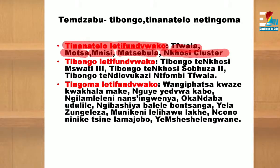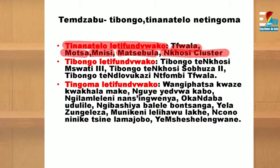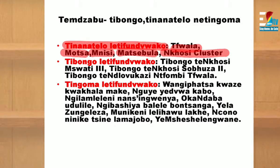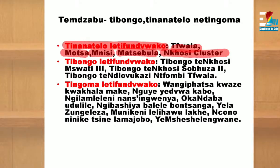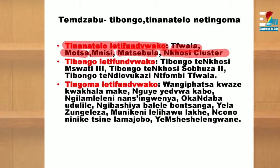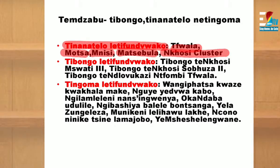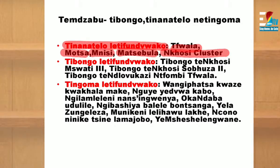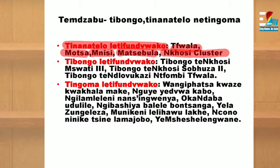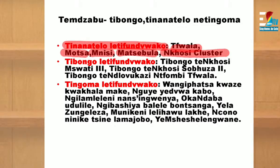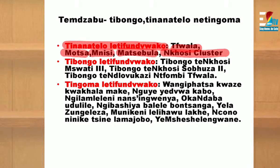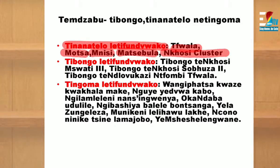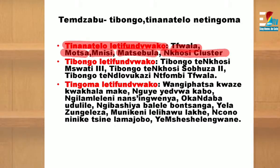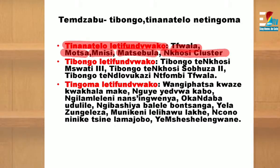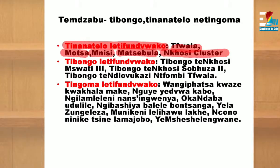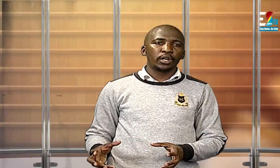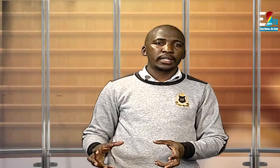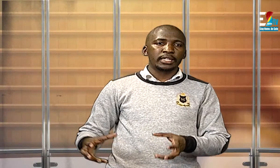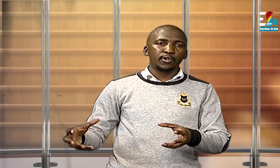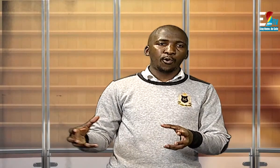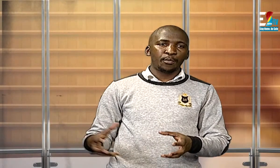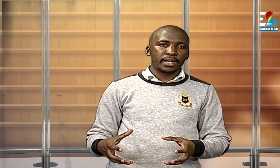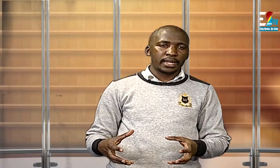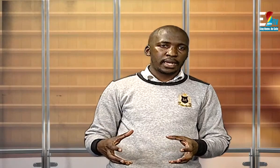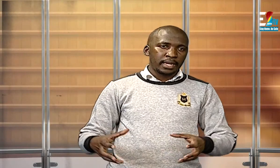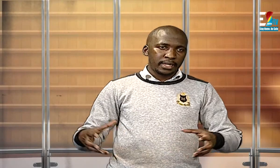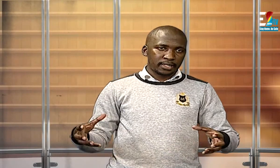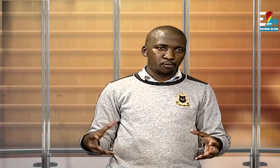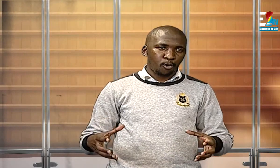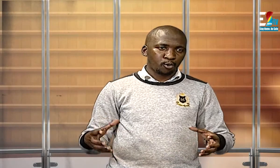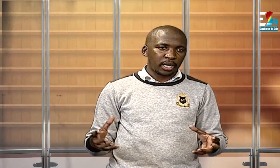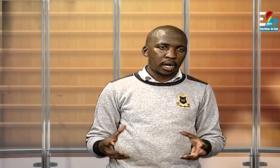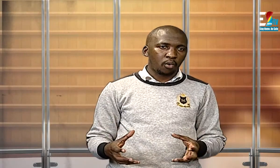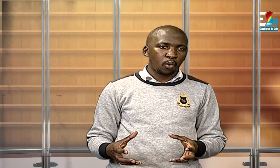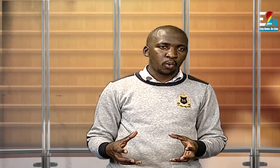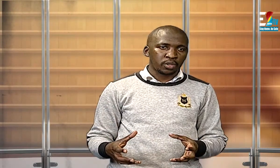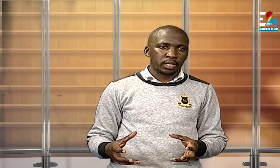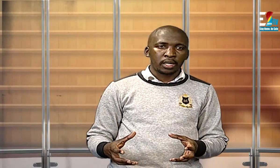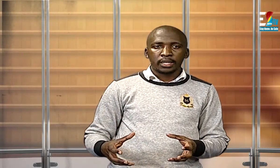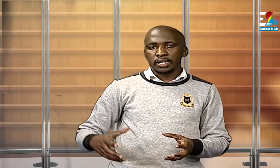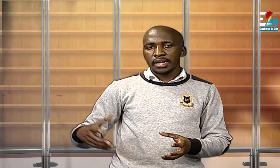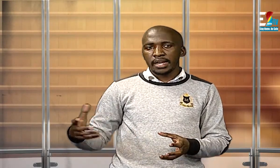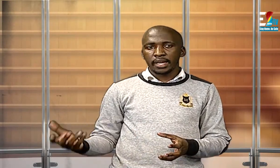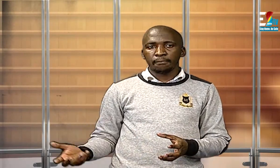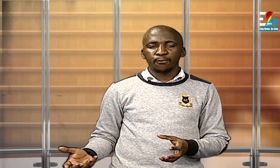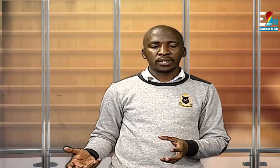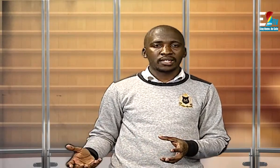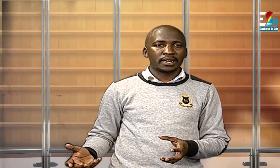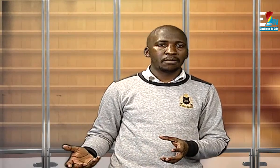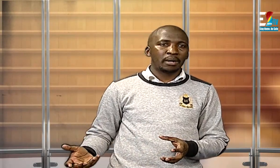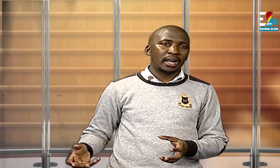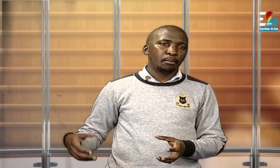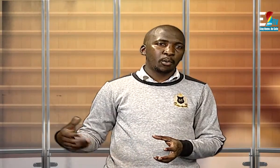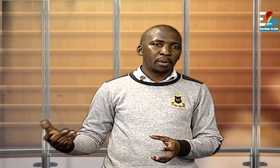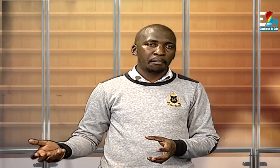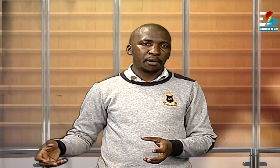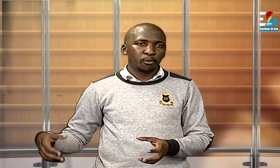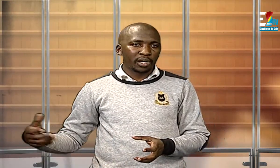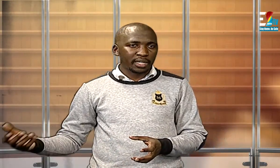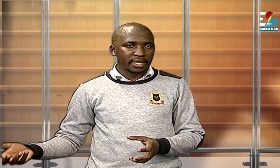ukuthi tinanatelo noma tibongo letihlobene nesibongo sakaNkhosi dinenge ke mfundzi singatibala